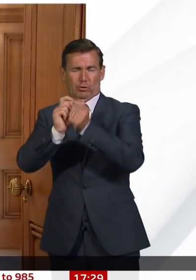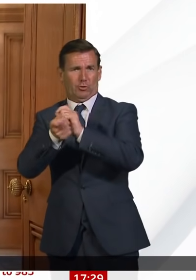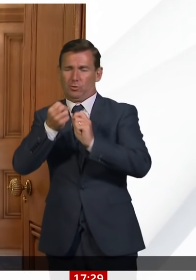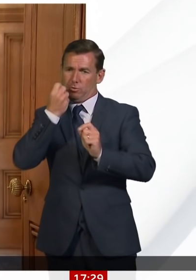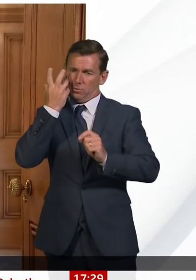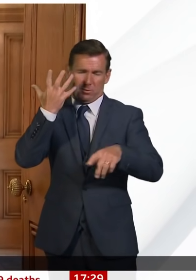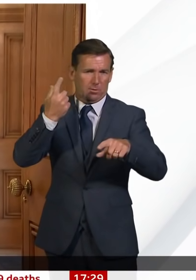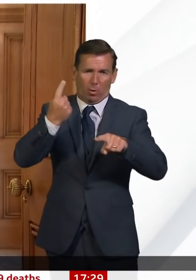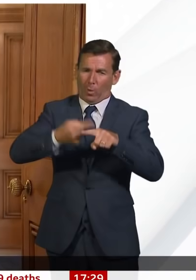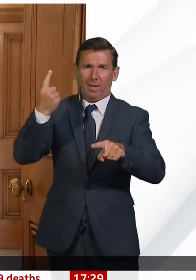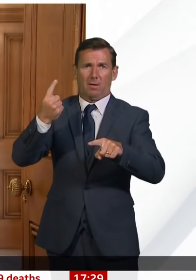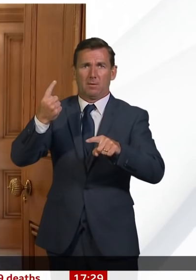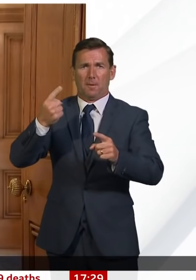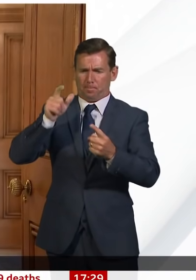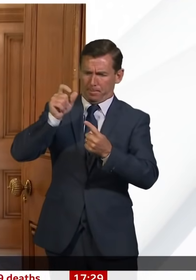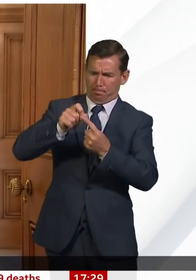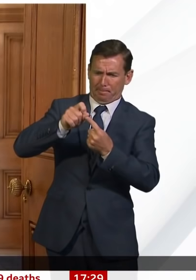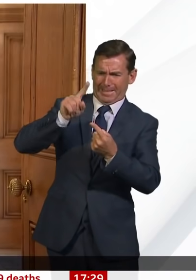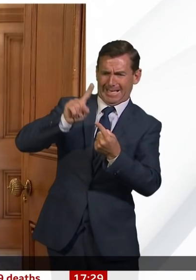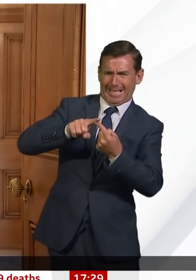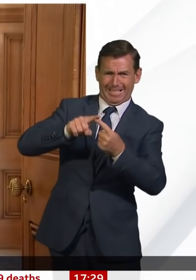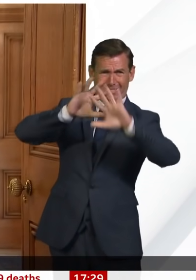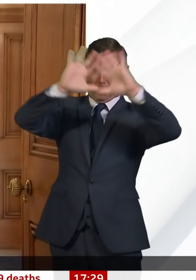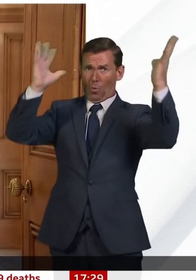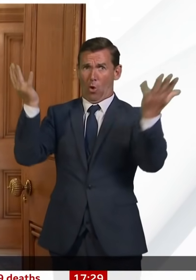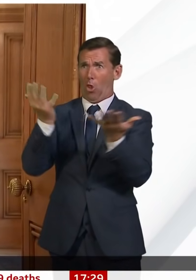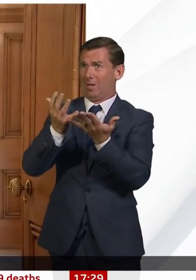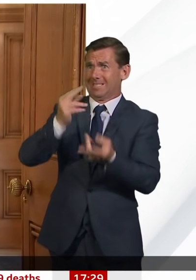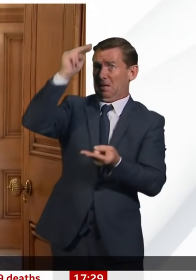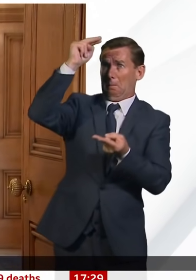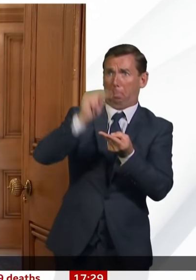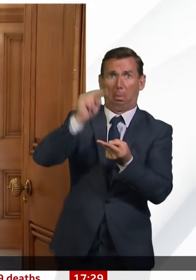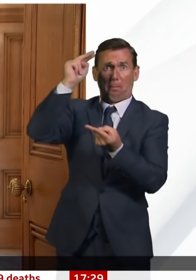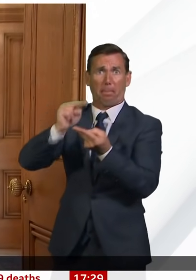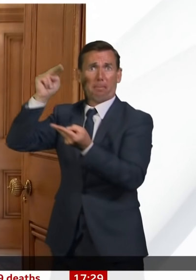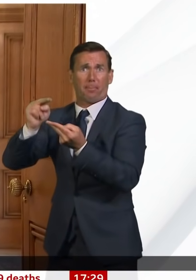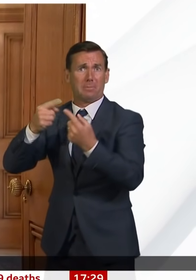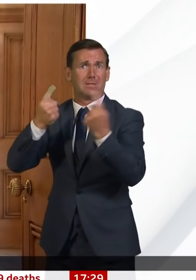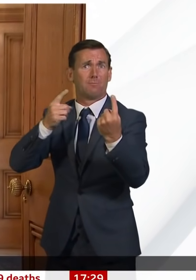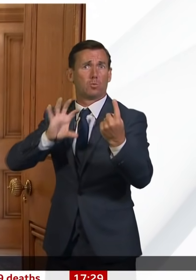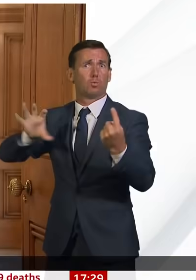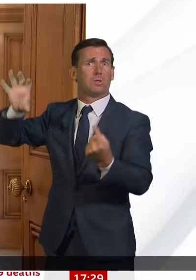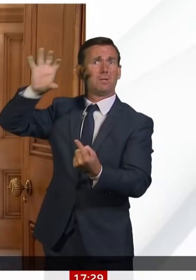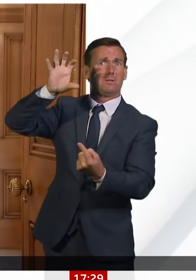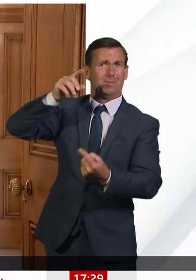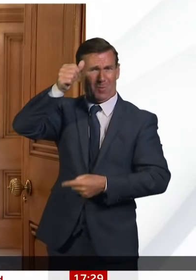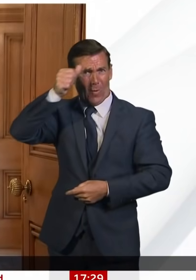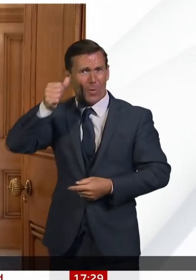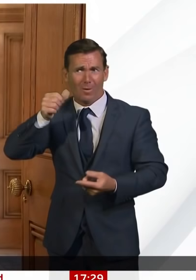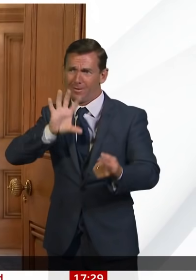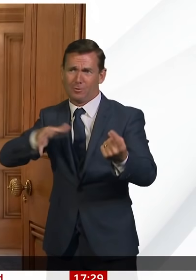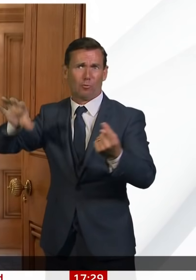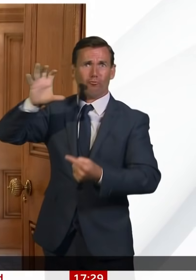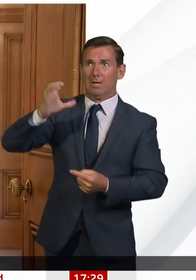on PPE is that there is a global shortage. There's more demand across the world than there is